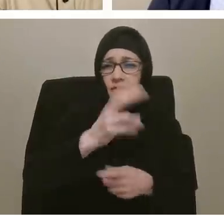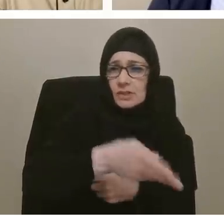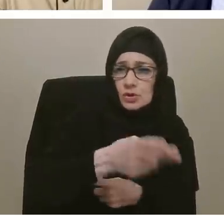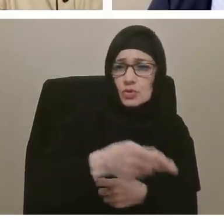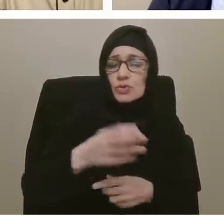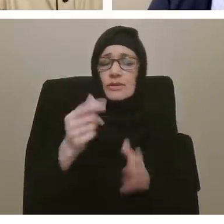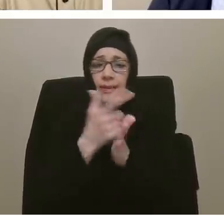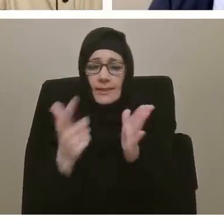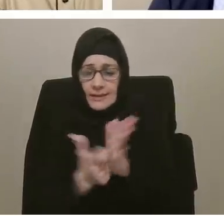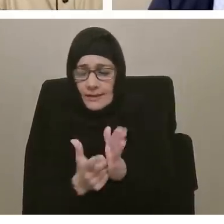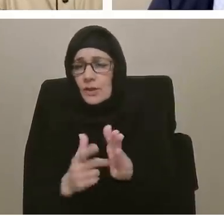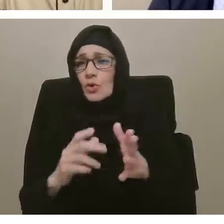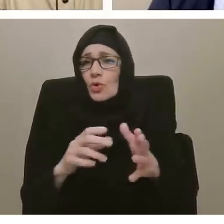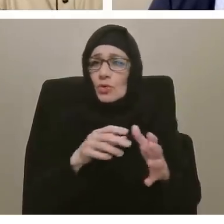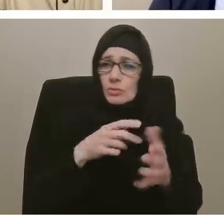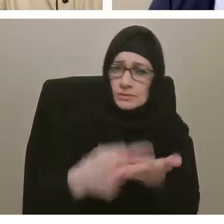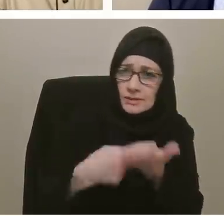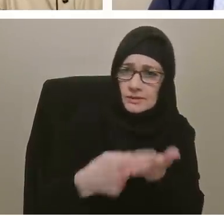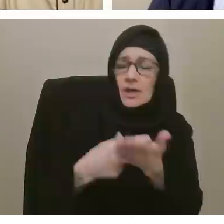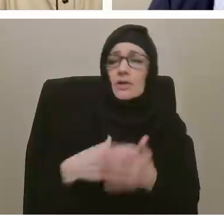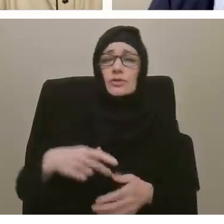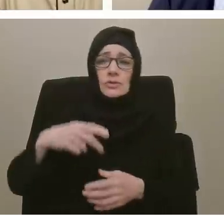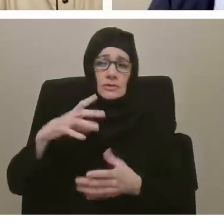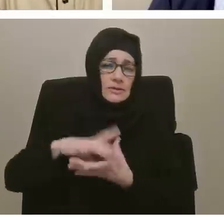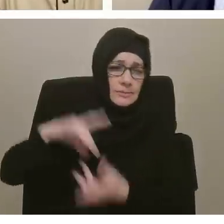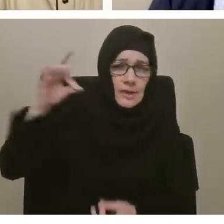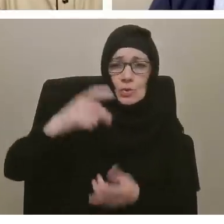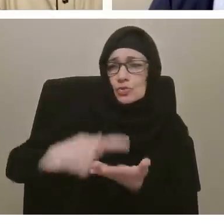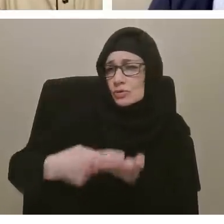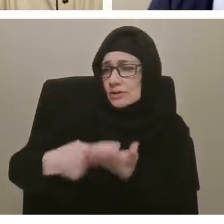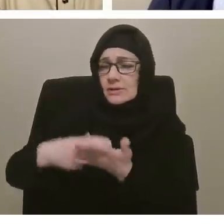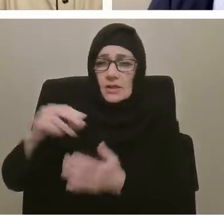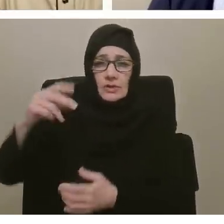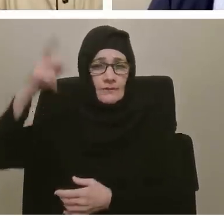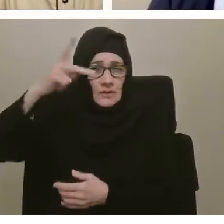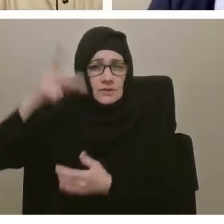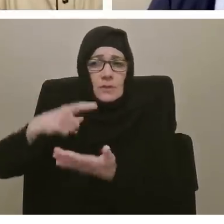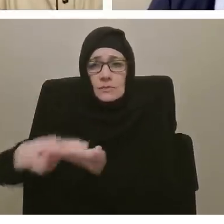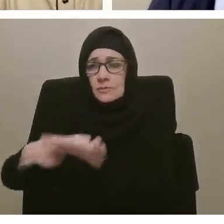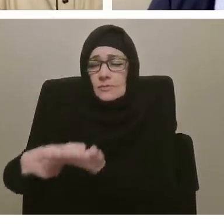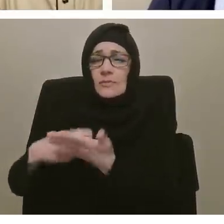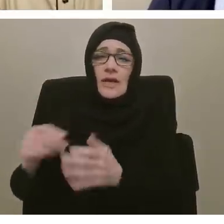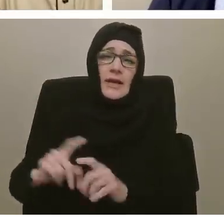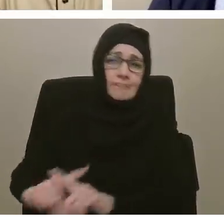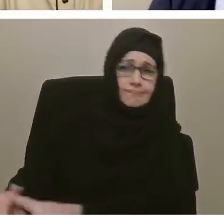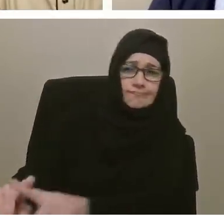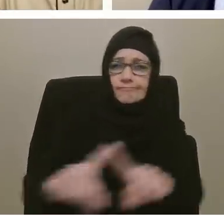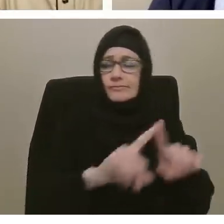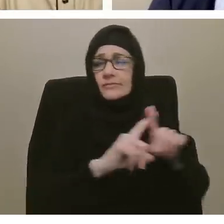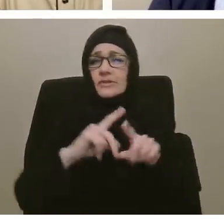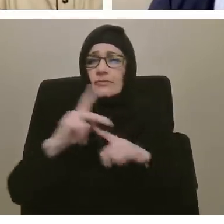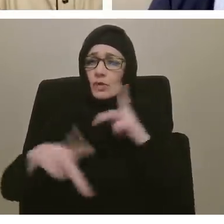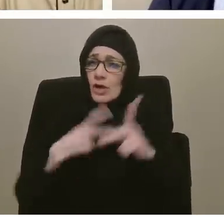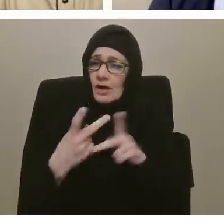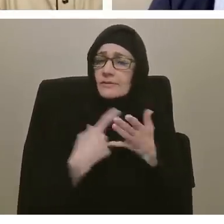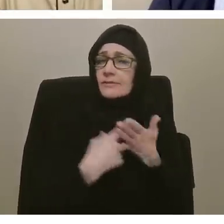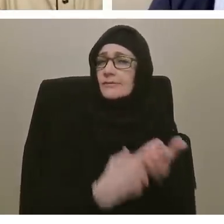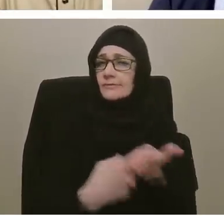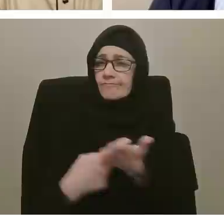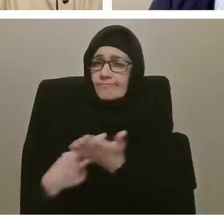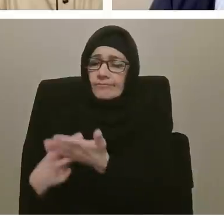and spiritual discourse and philosophical discourse and all sorts of, you know, discourses in the Quran that